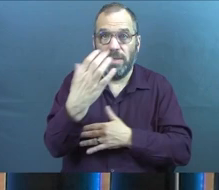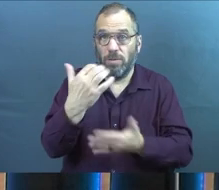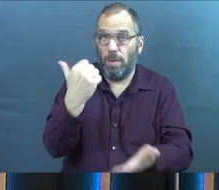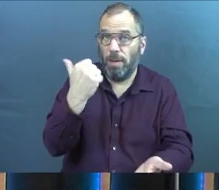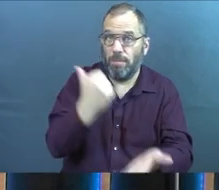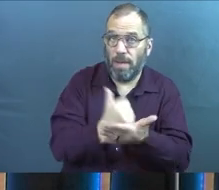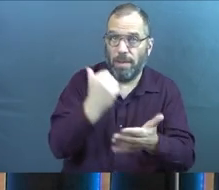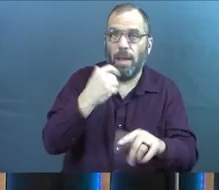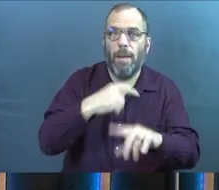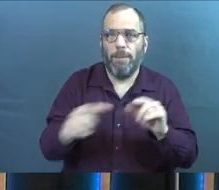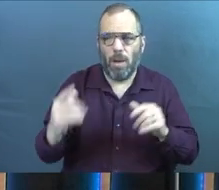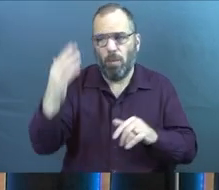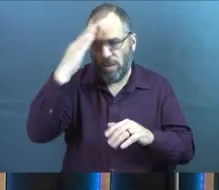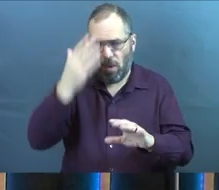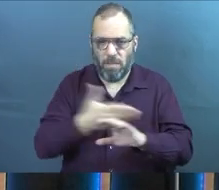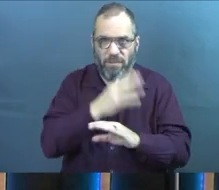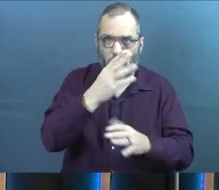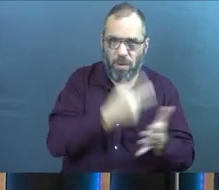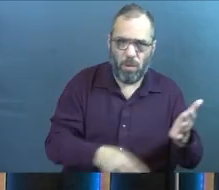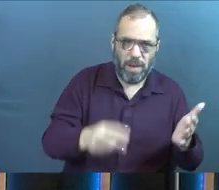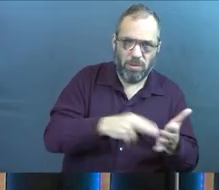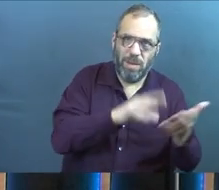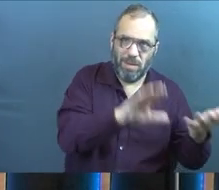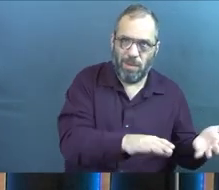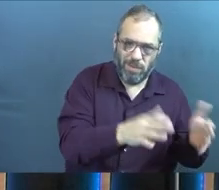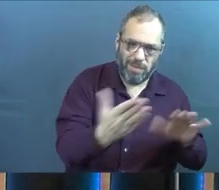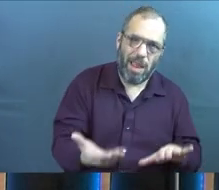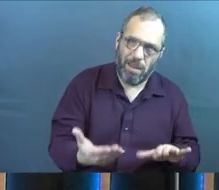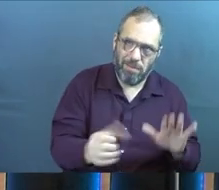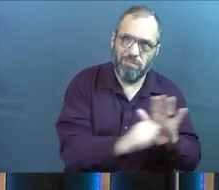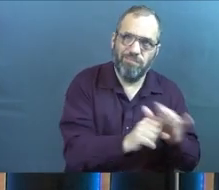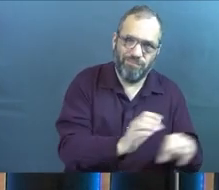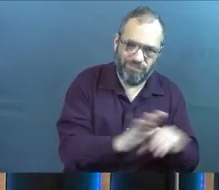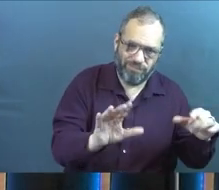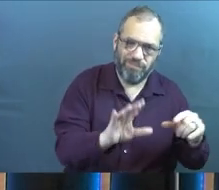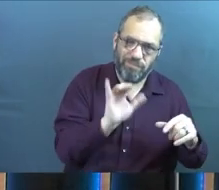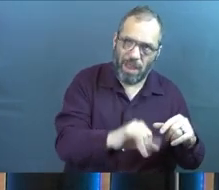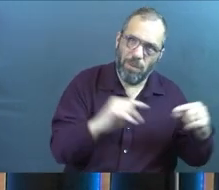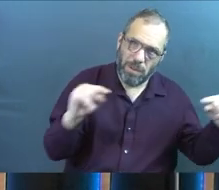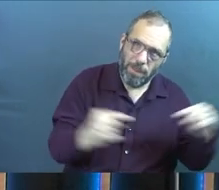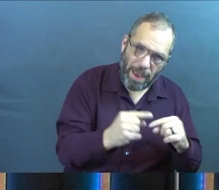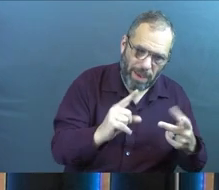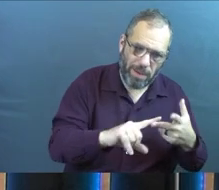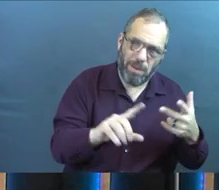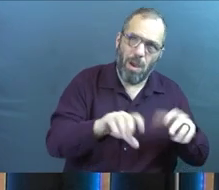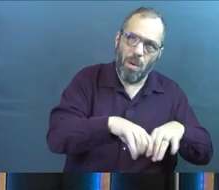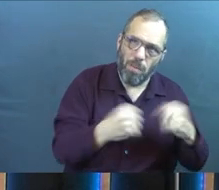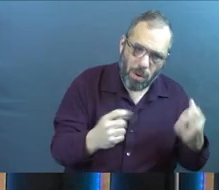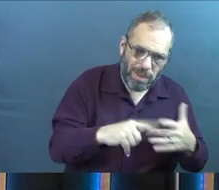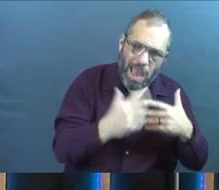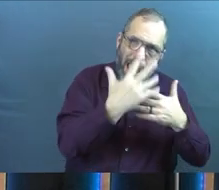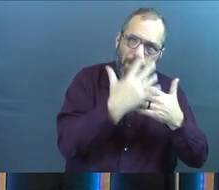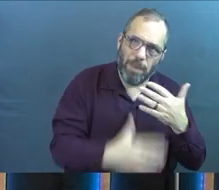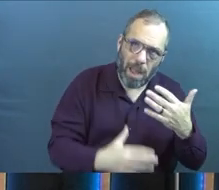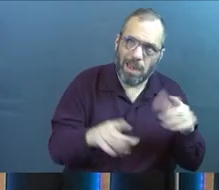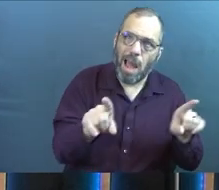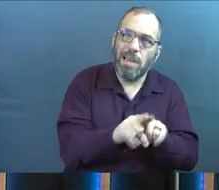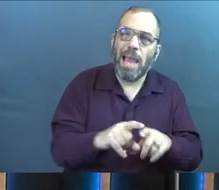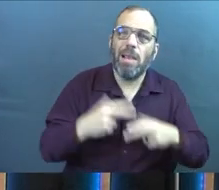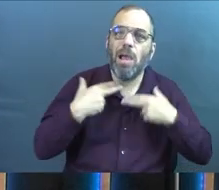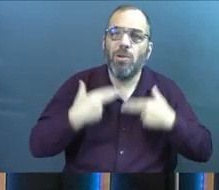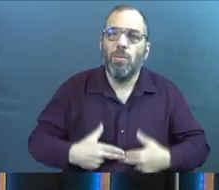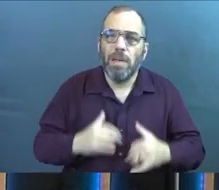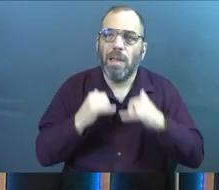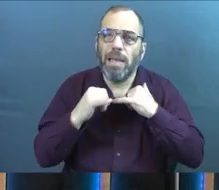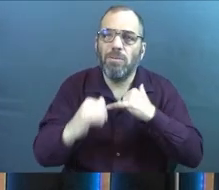amen? But we know that before the resurrection, there was death, and there was pain, and there was brokenness, and there was blood shed like a human